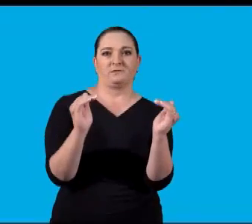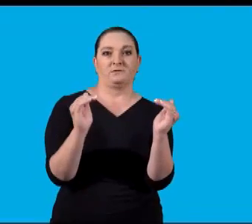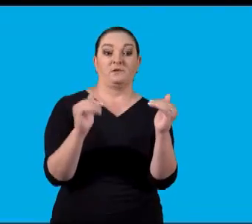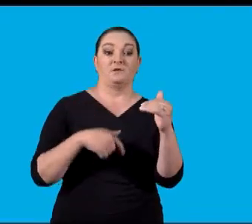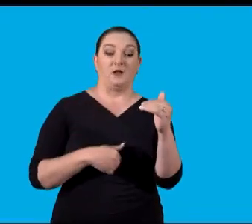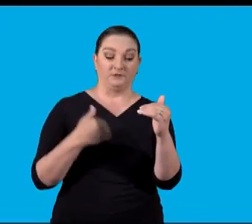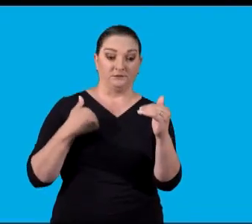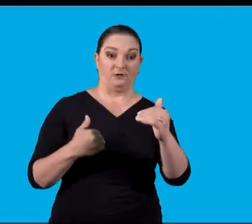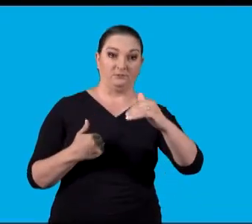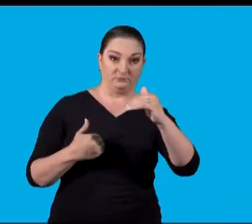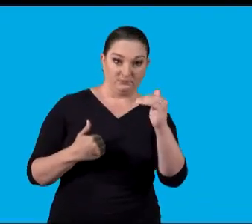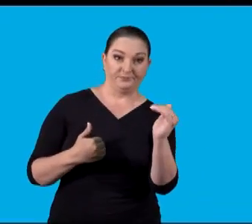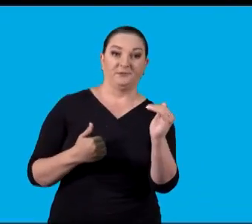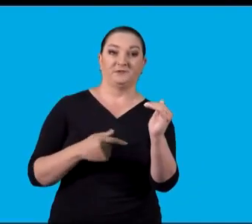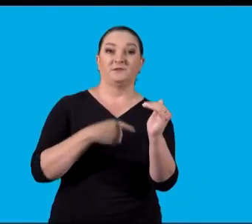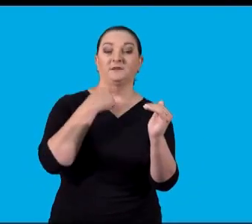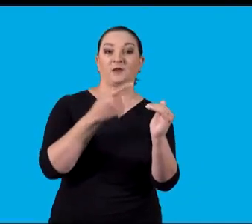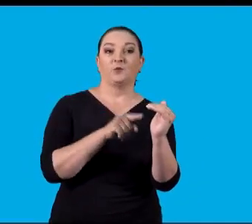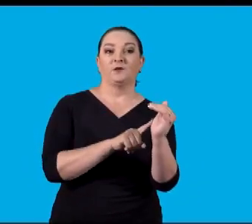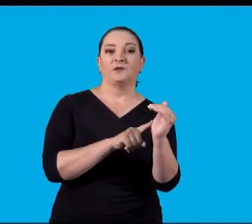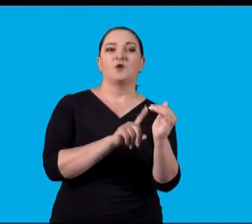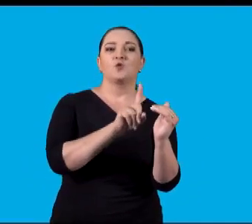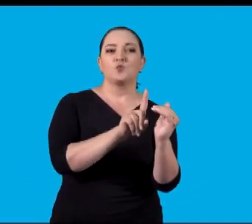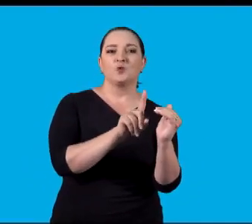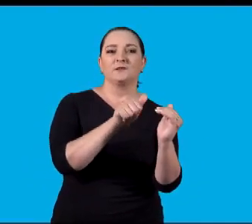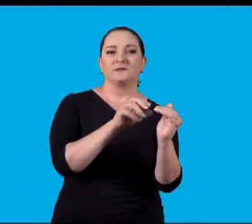here to say 160,000 plus